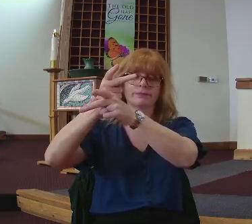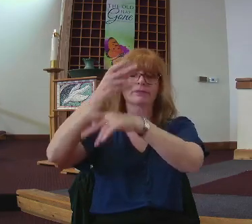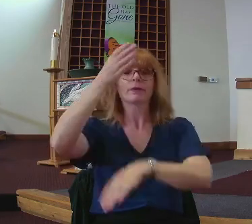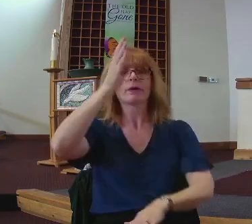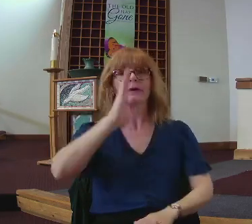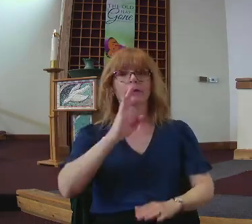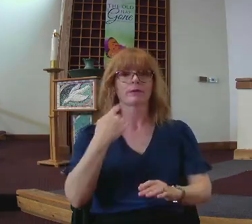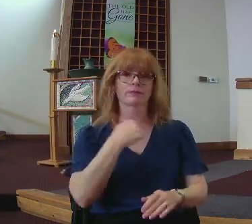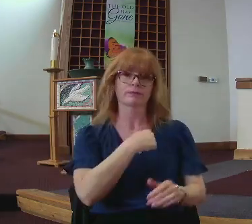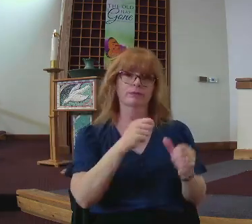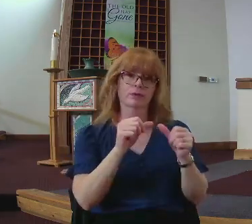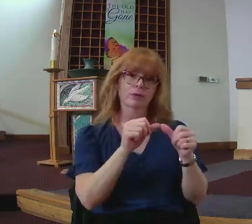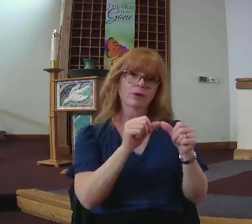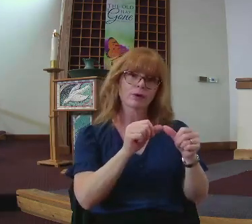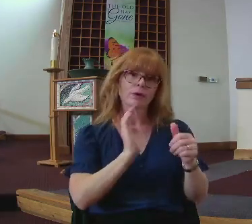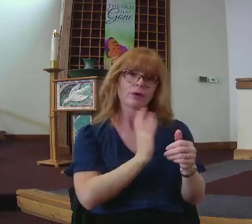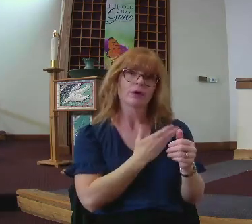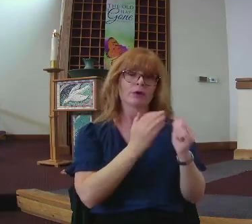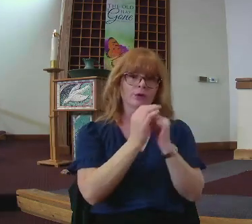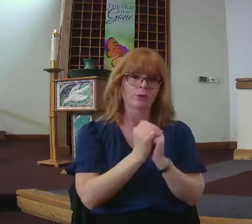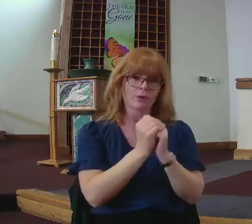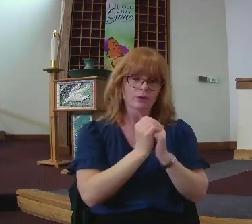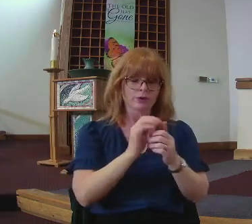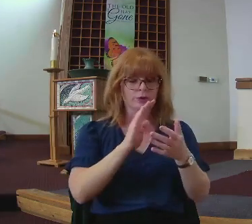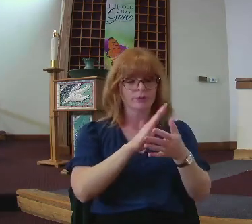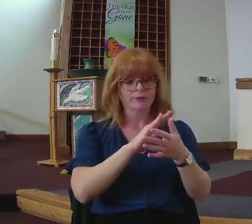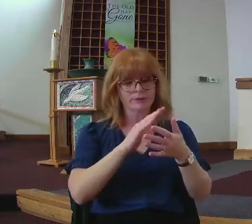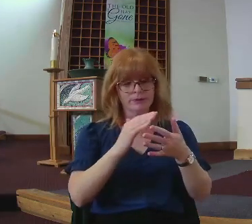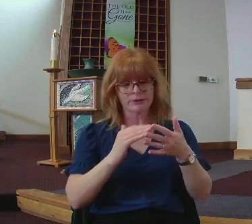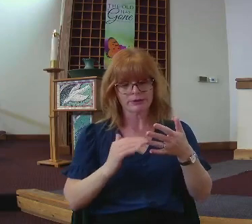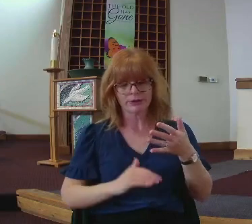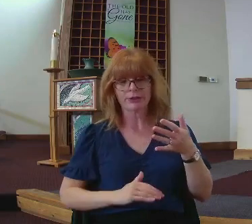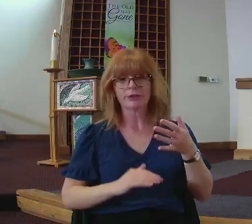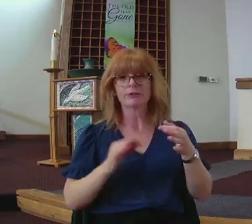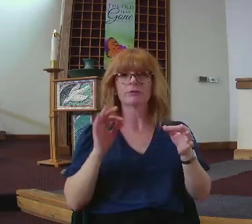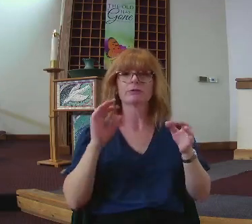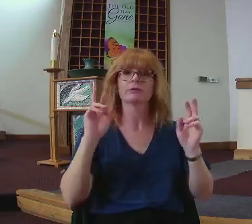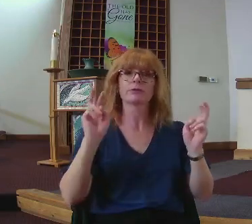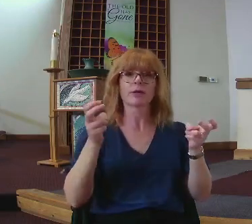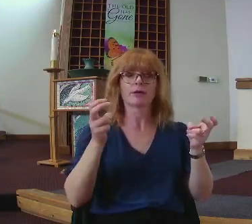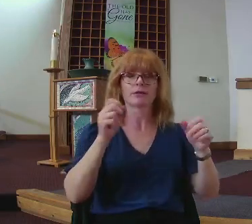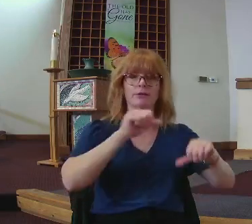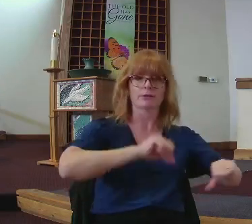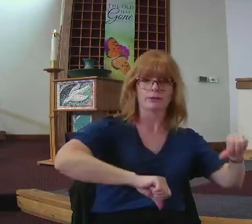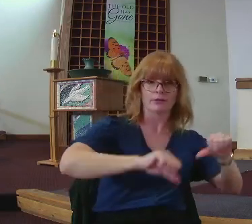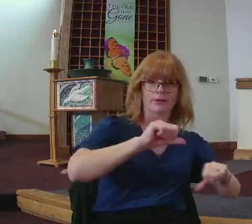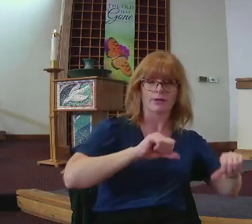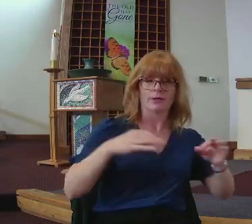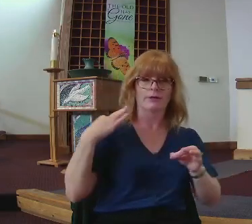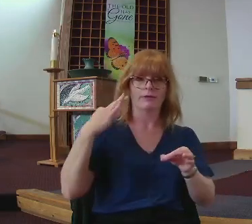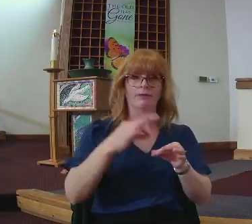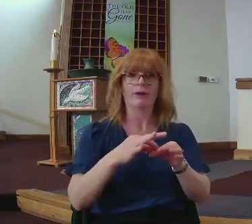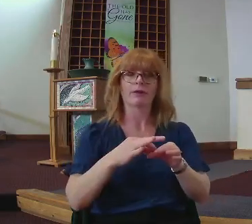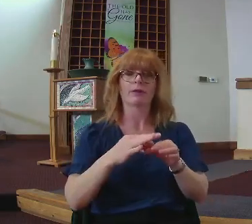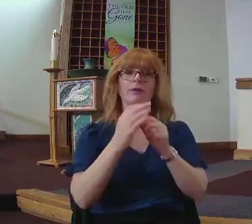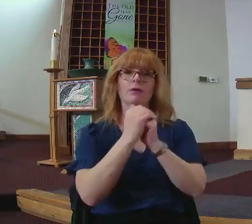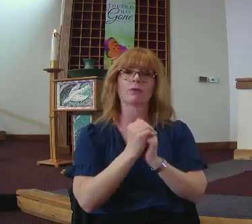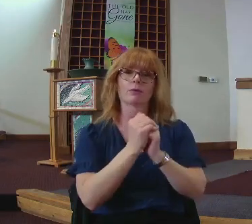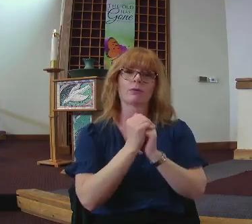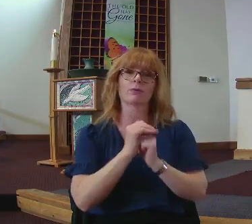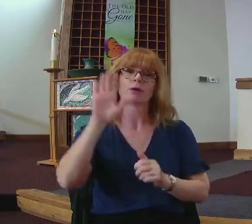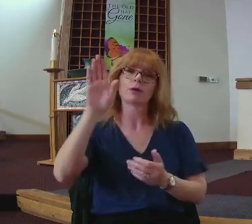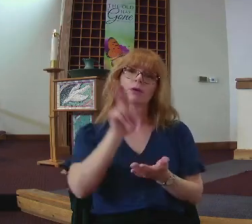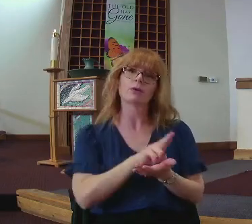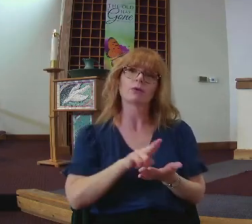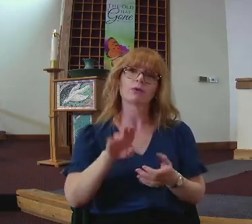God, as we continue our worship series on science and faith, we pray that your Holy Spirit would